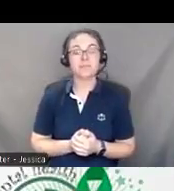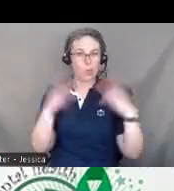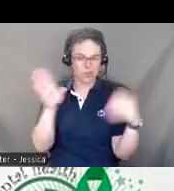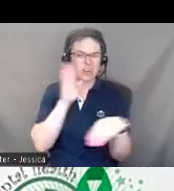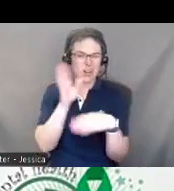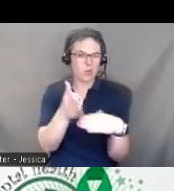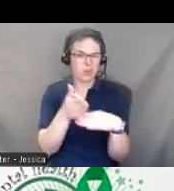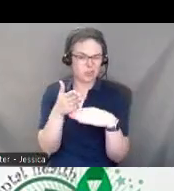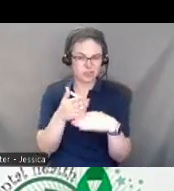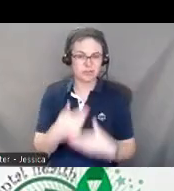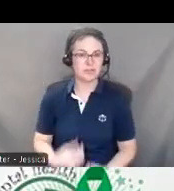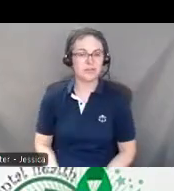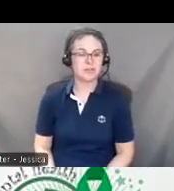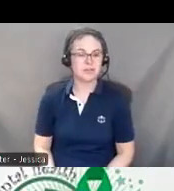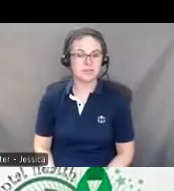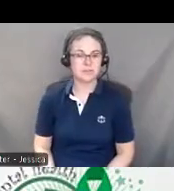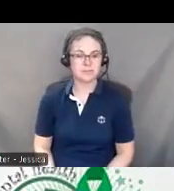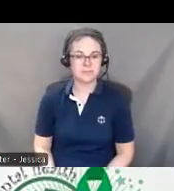input. Okay, Google, stop.